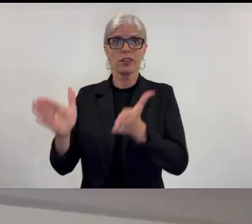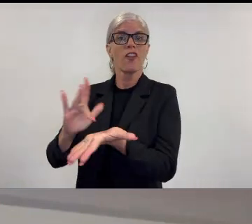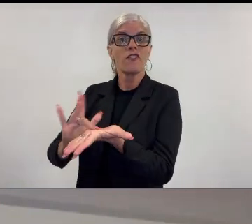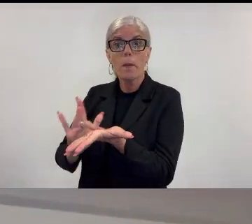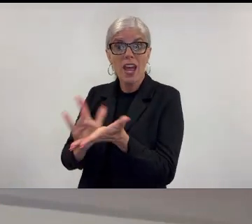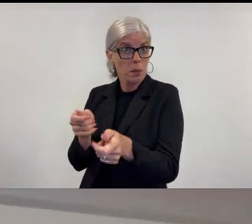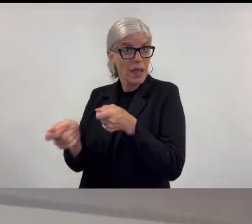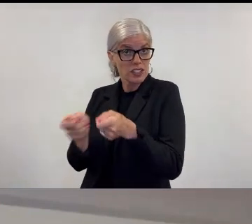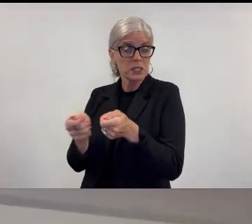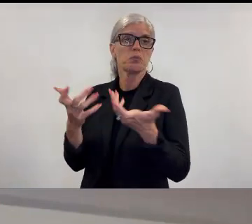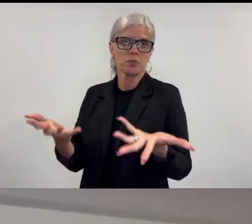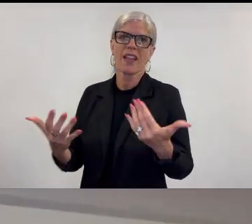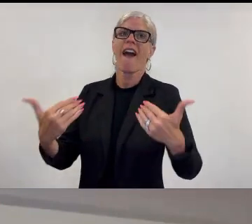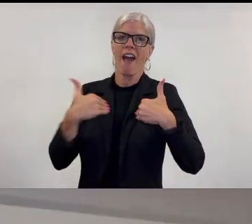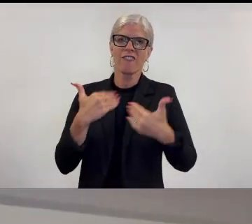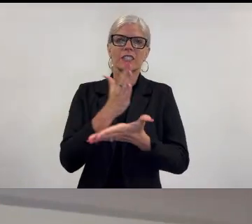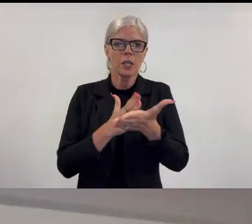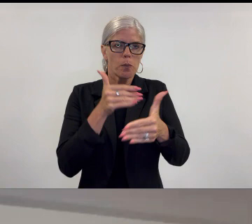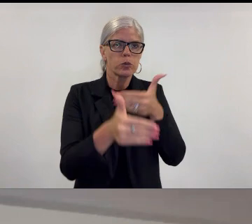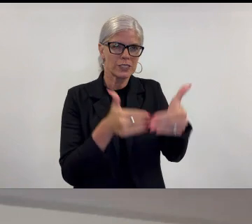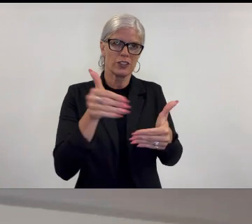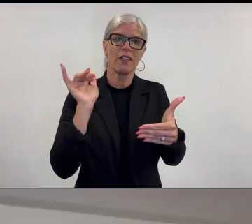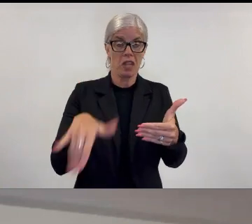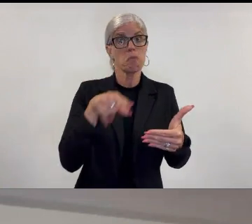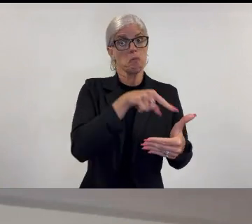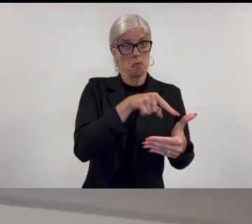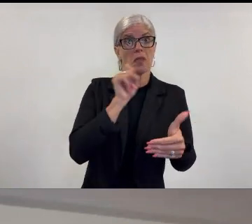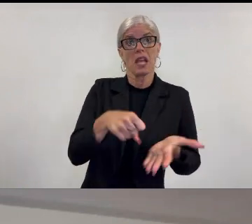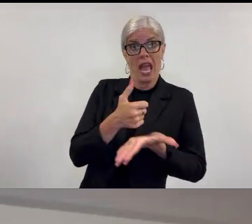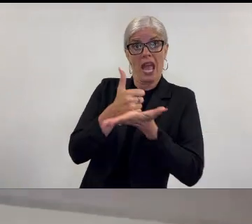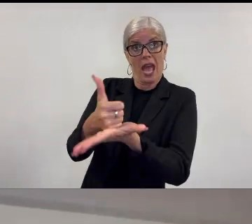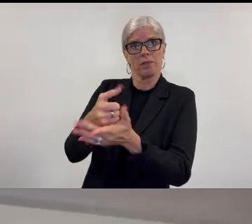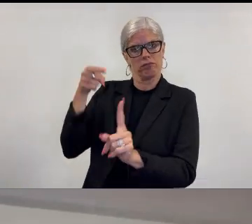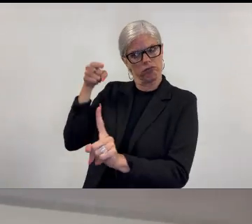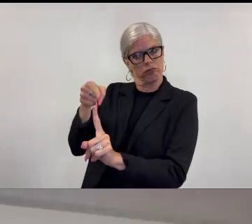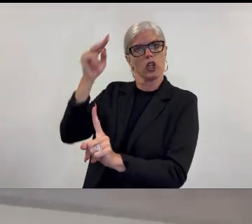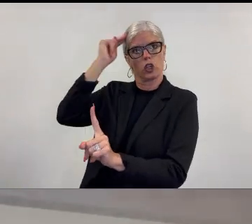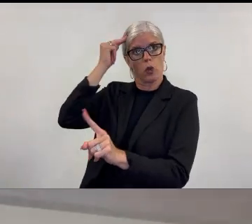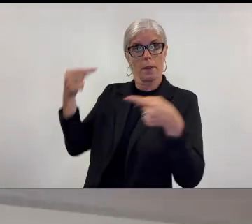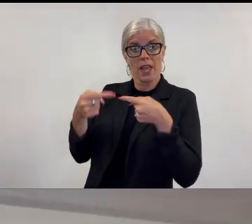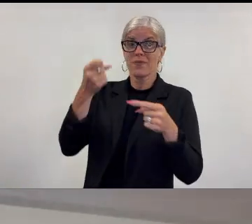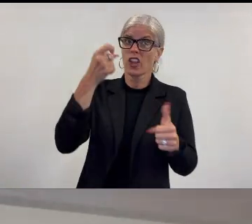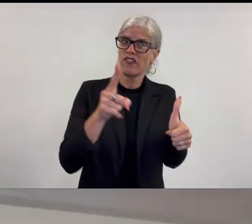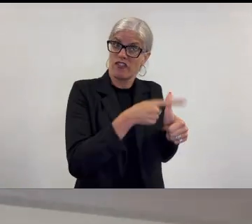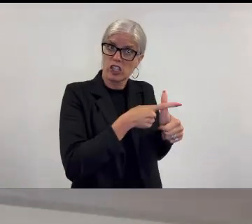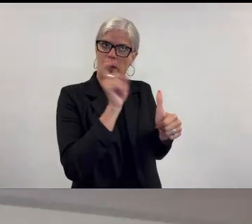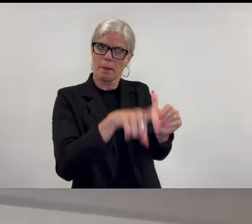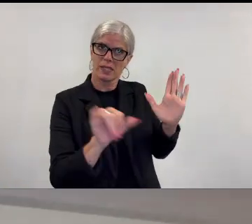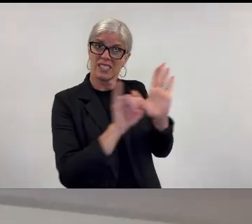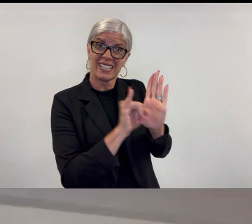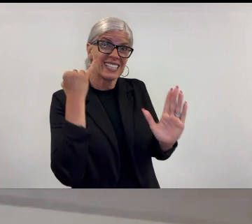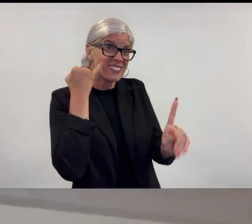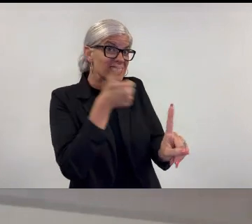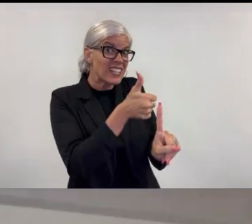cause, like a nerve entrapment, there are specific interventions. If you have a nerve entrapment like carpal tunnel syndrome, that gives you